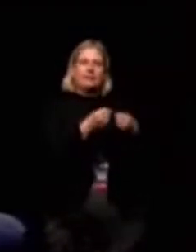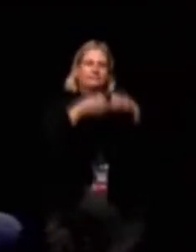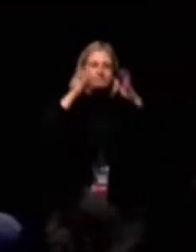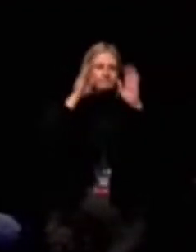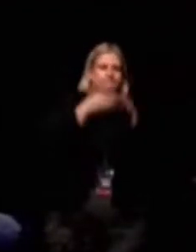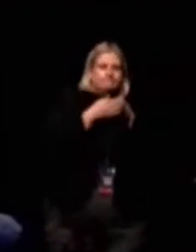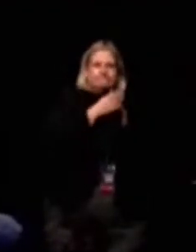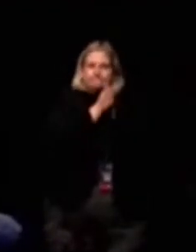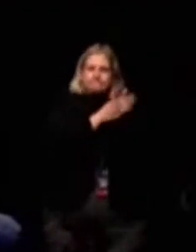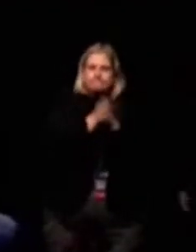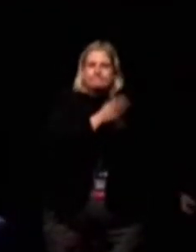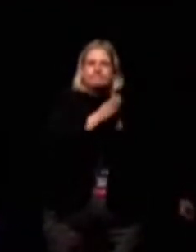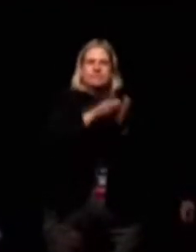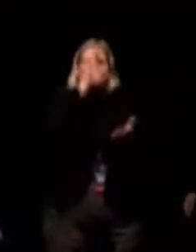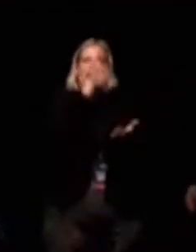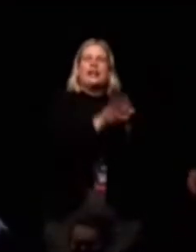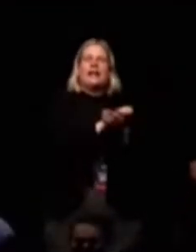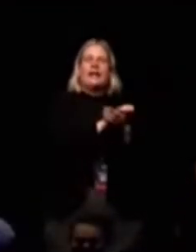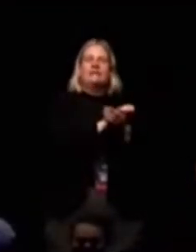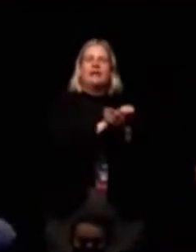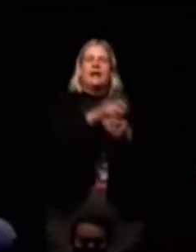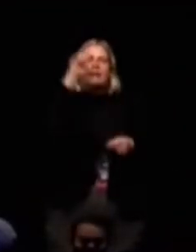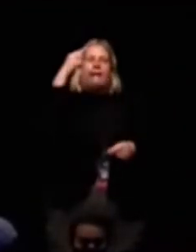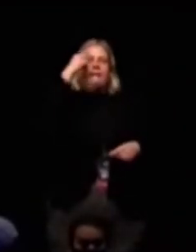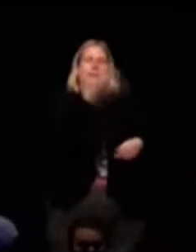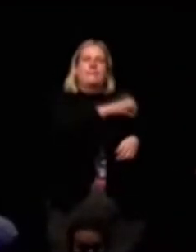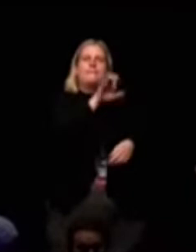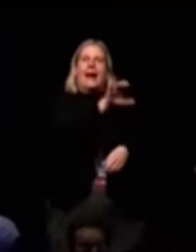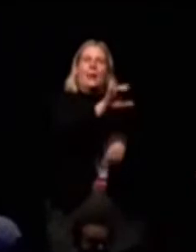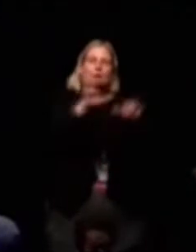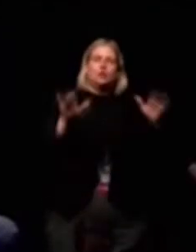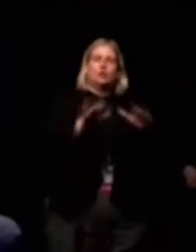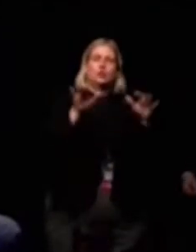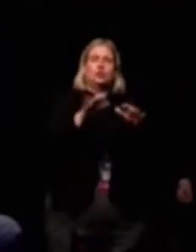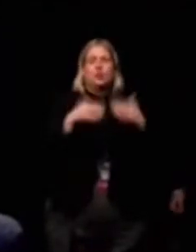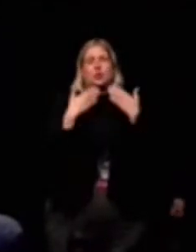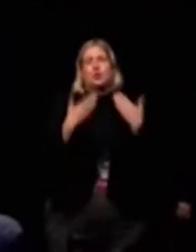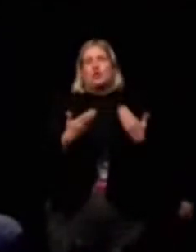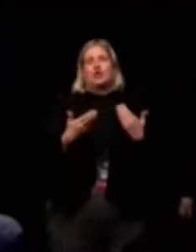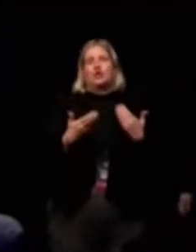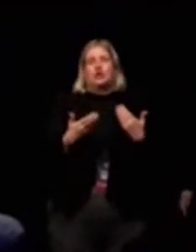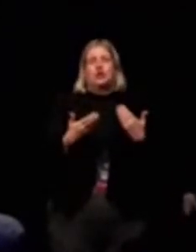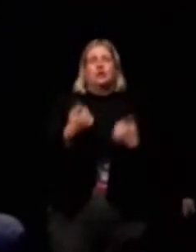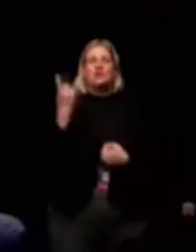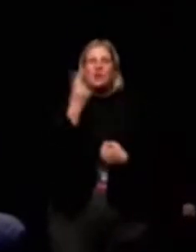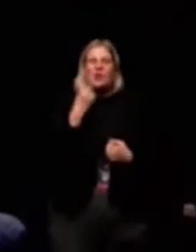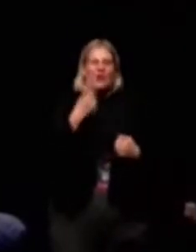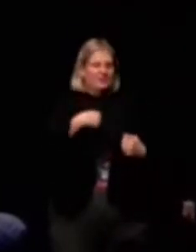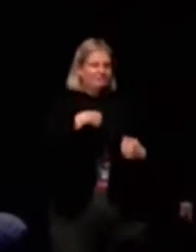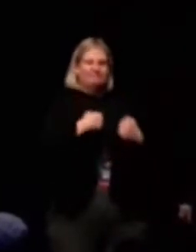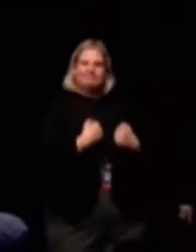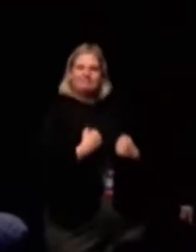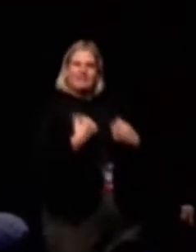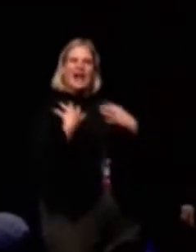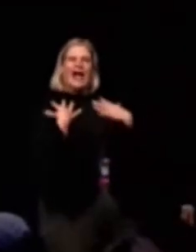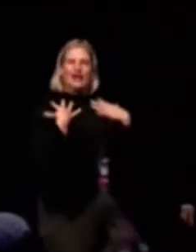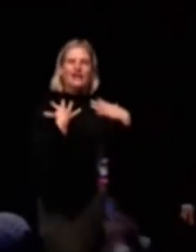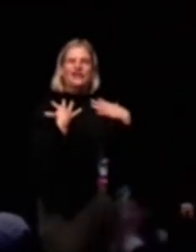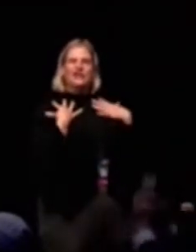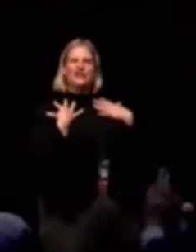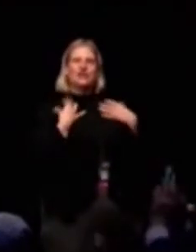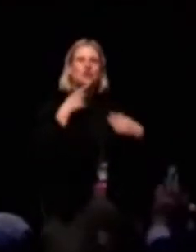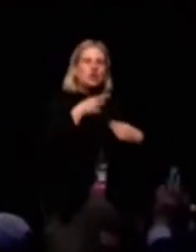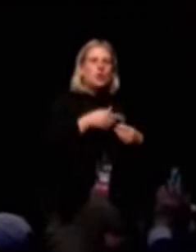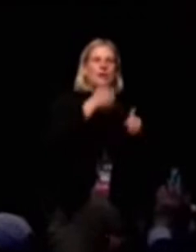and your belief in the power of government to do good. You've always inspired me. You and every